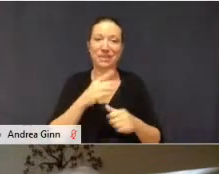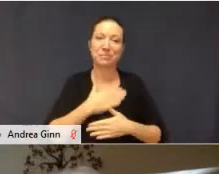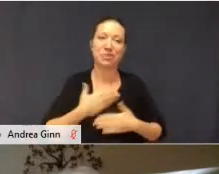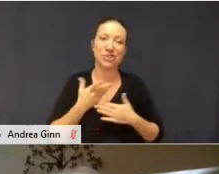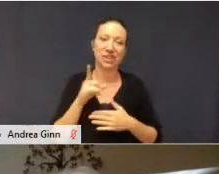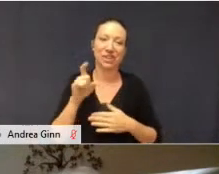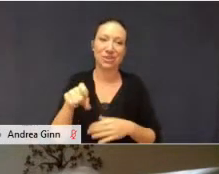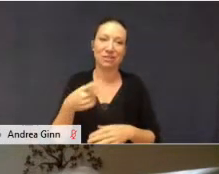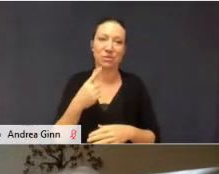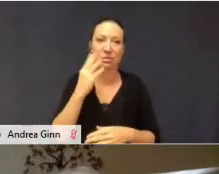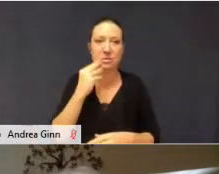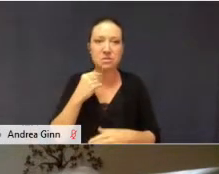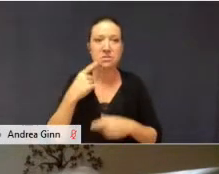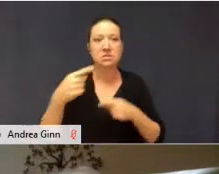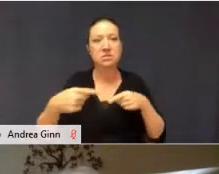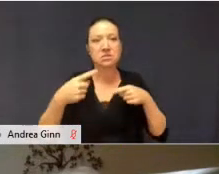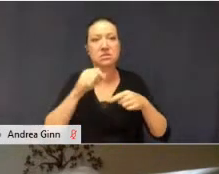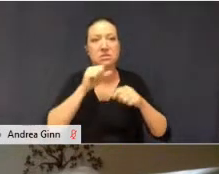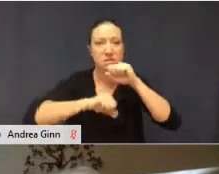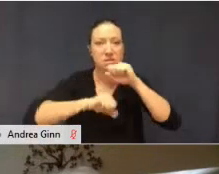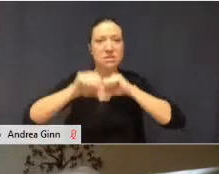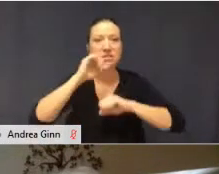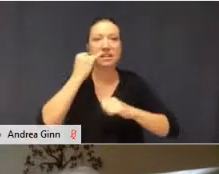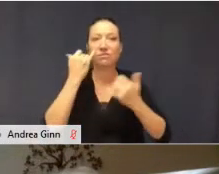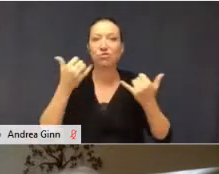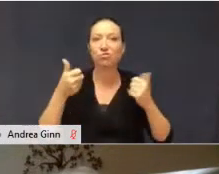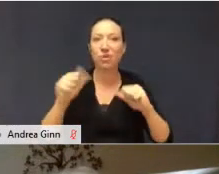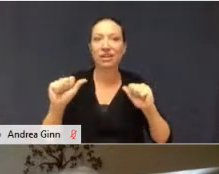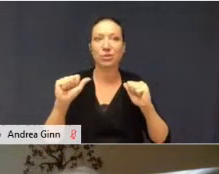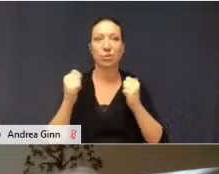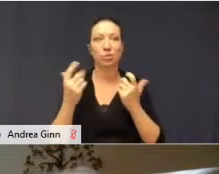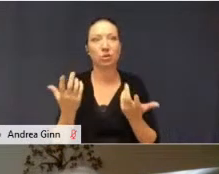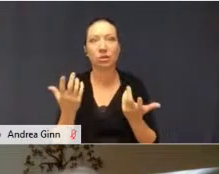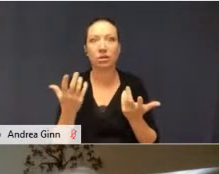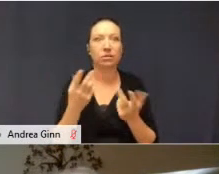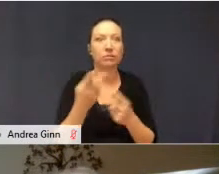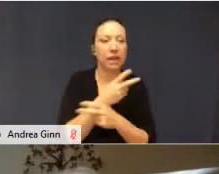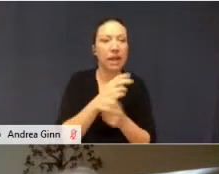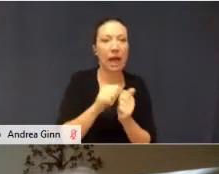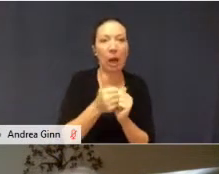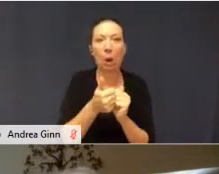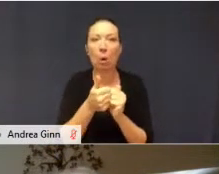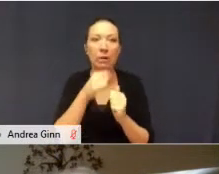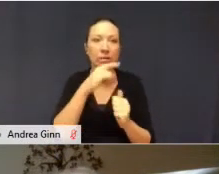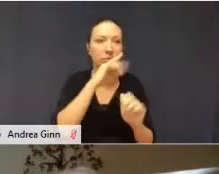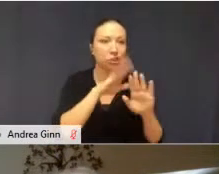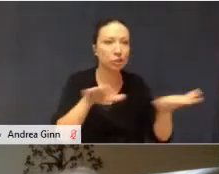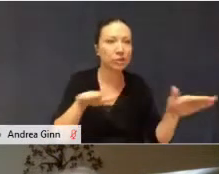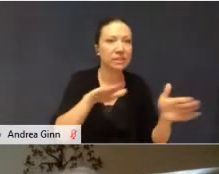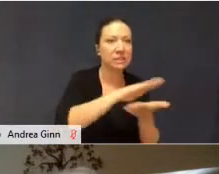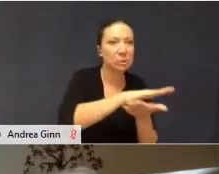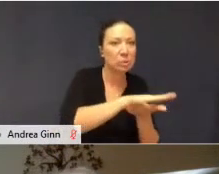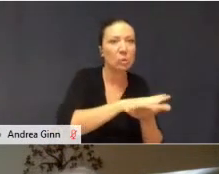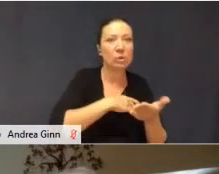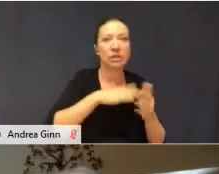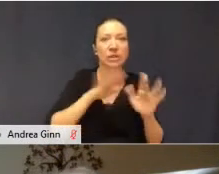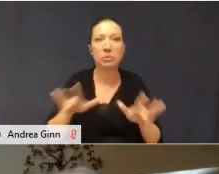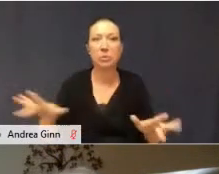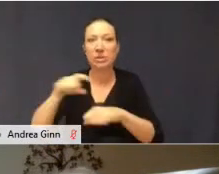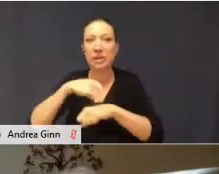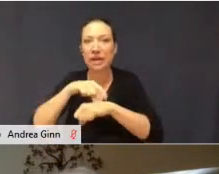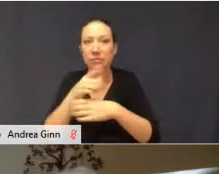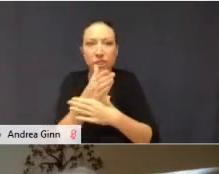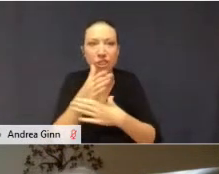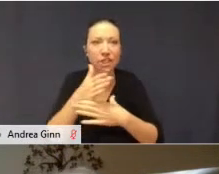that's trying to school their kids at the same time, and sharing computer time